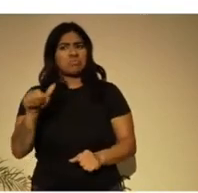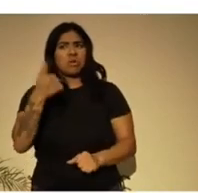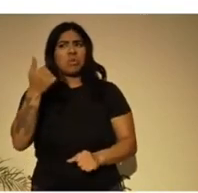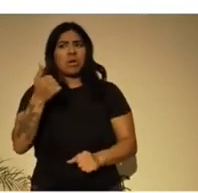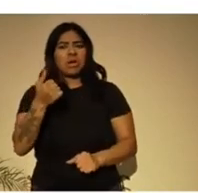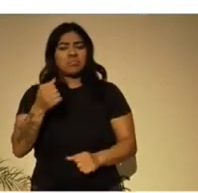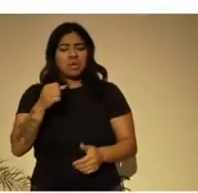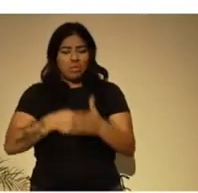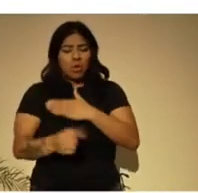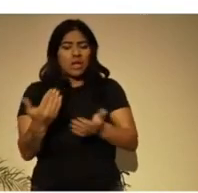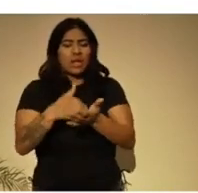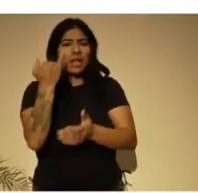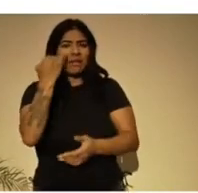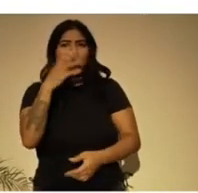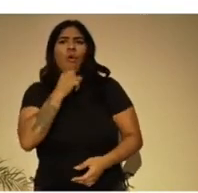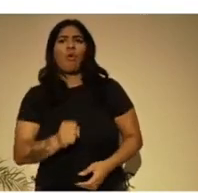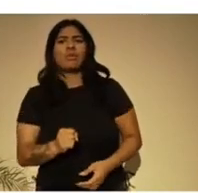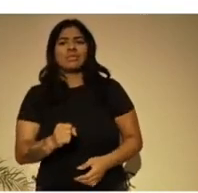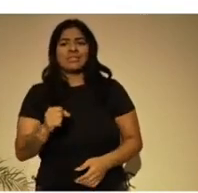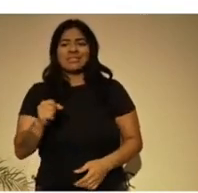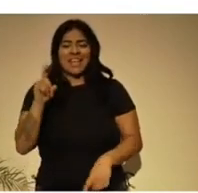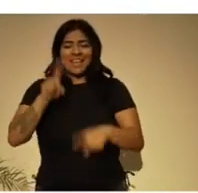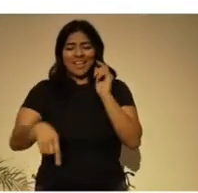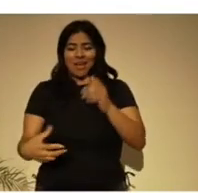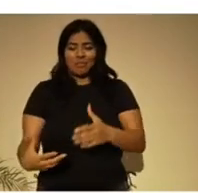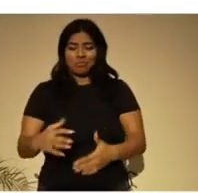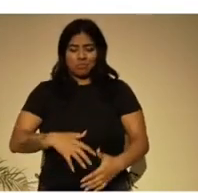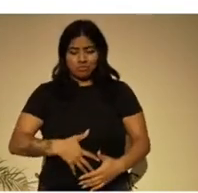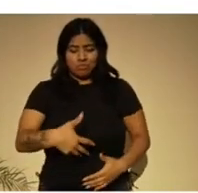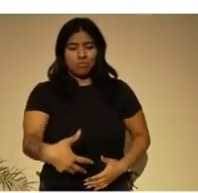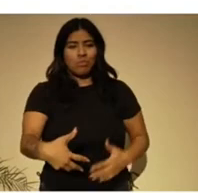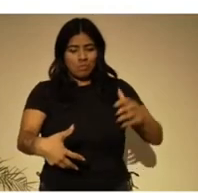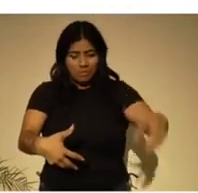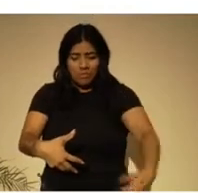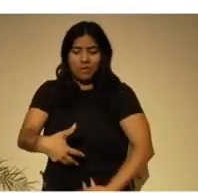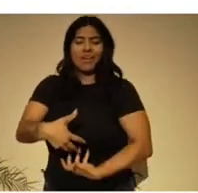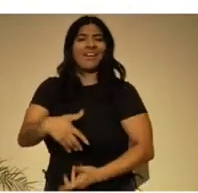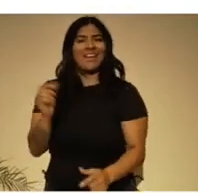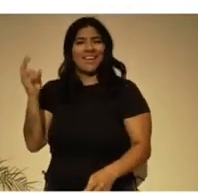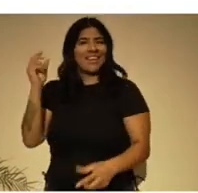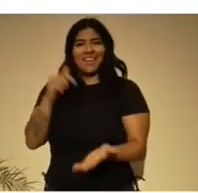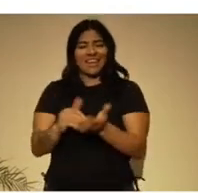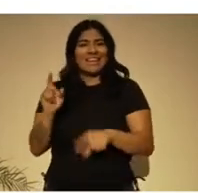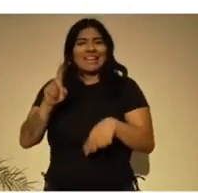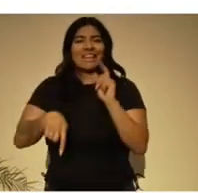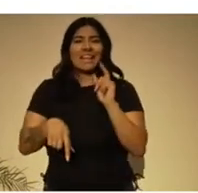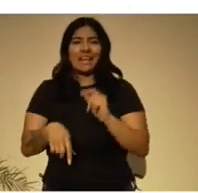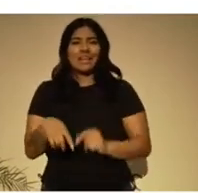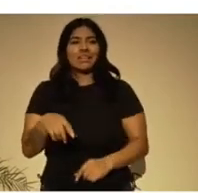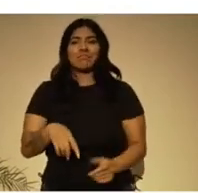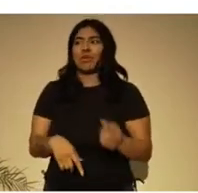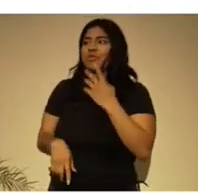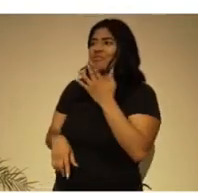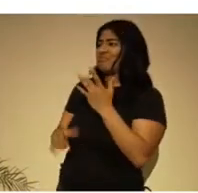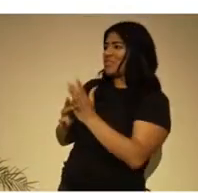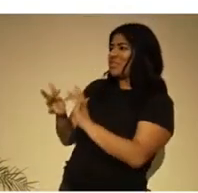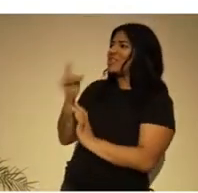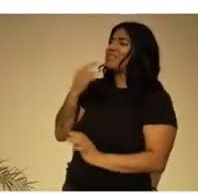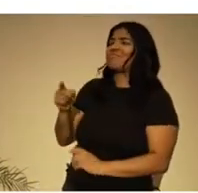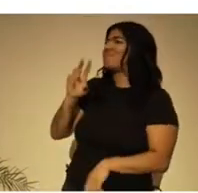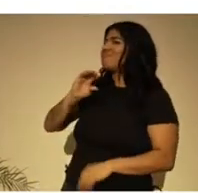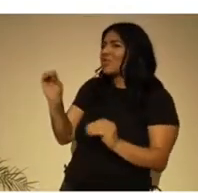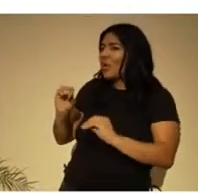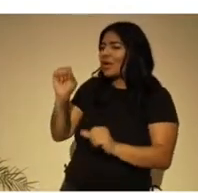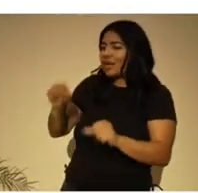asked. Surely they cannot enter a second time into their mother's womb to be born. And Jesus answered, "Very truly I tell you, no one can enter